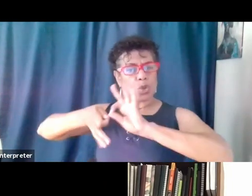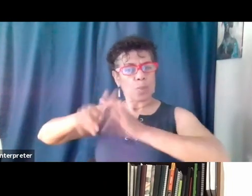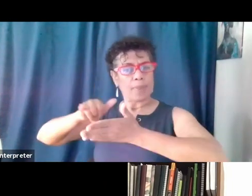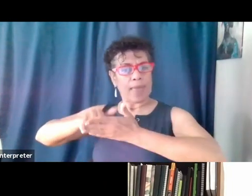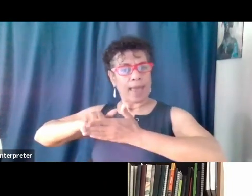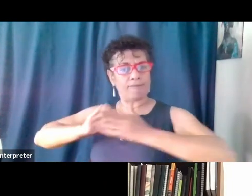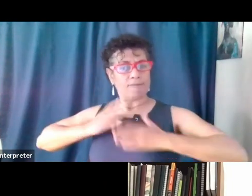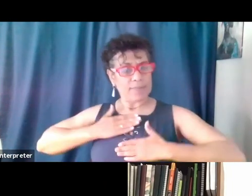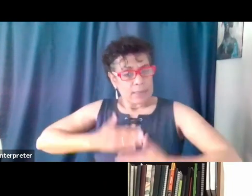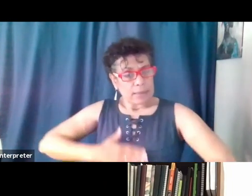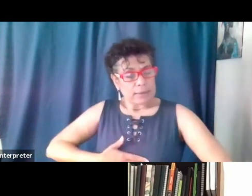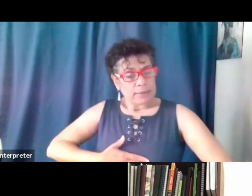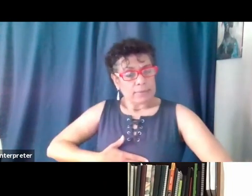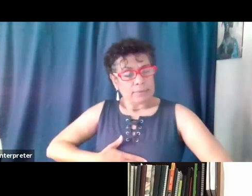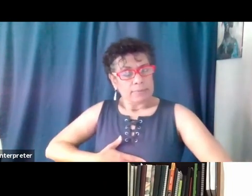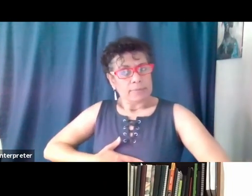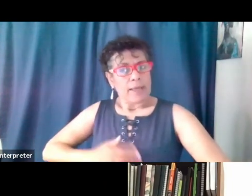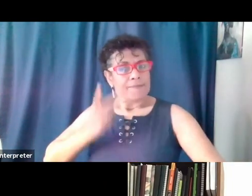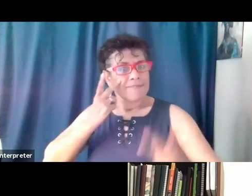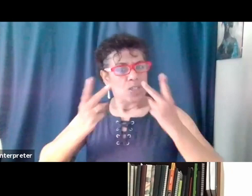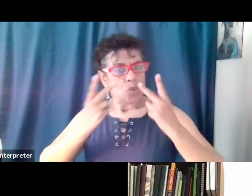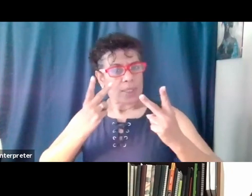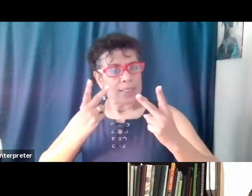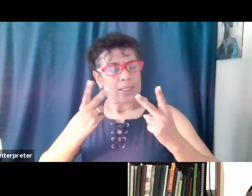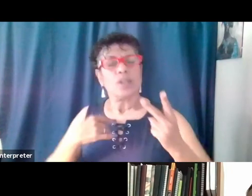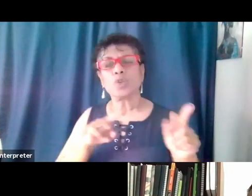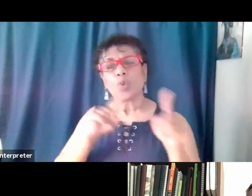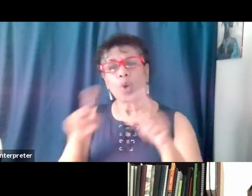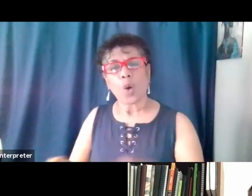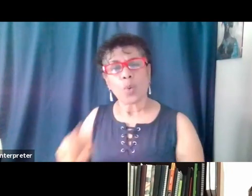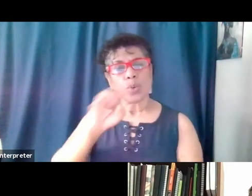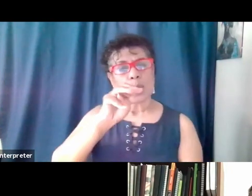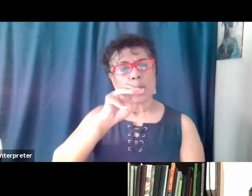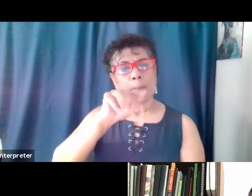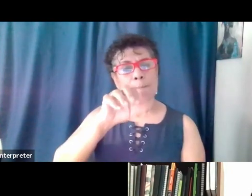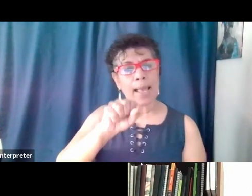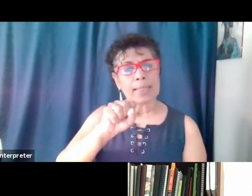visually? And that's the challenge. So do check out